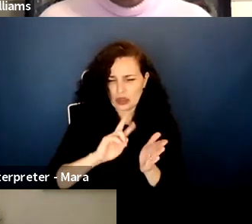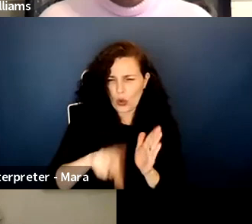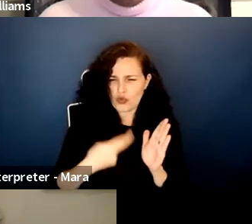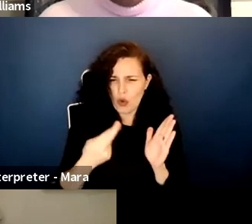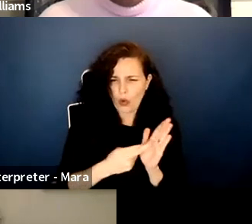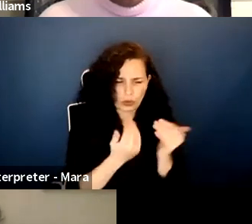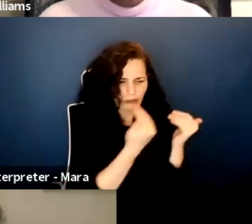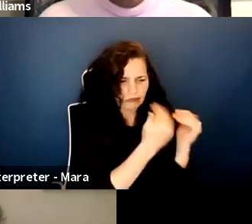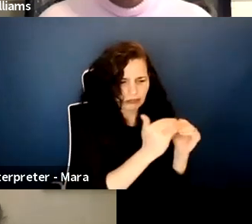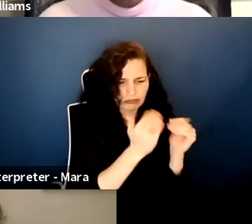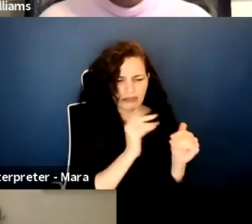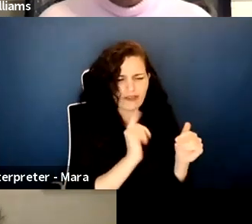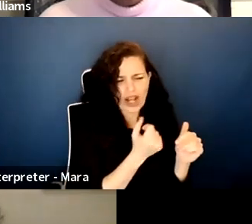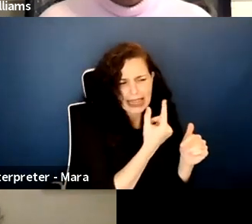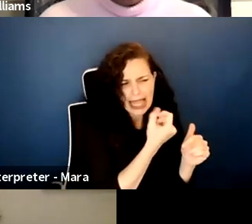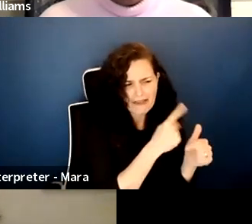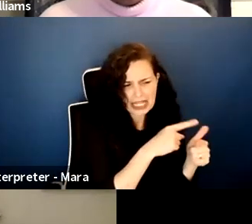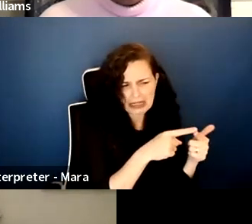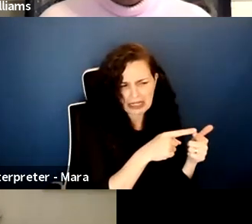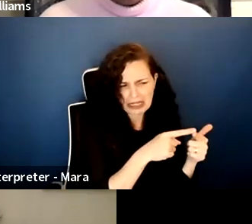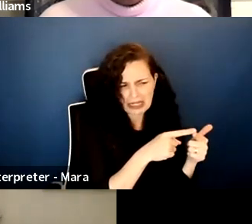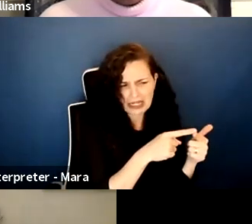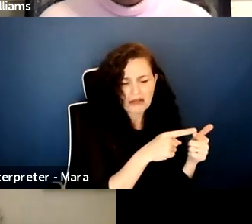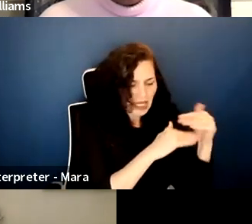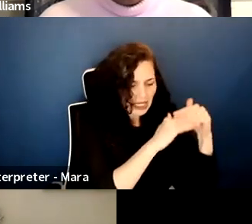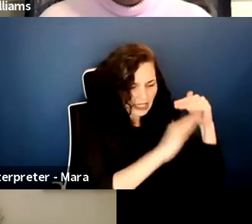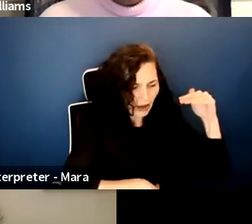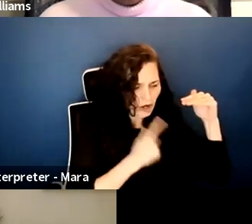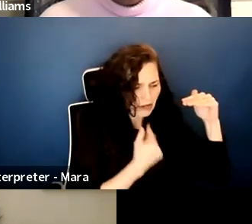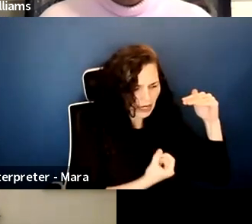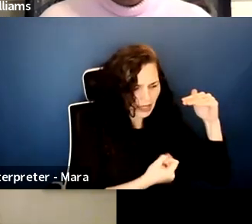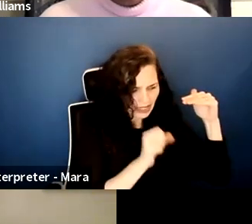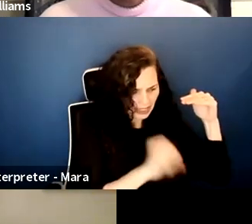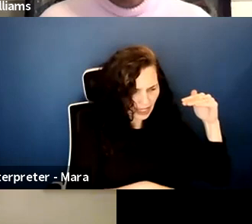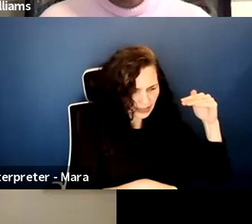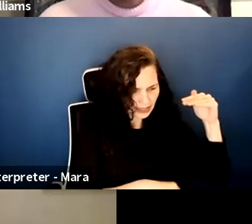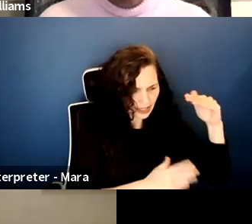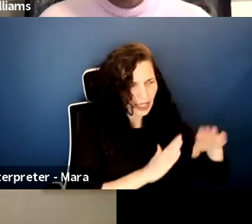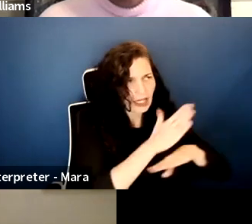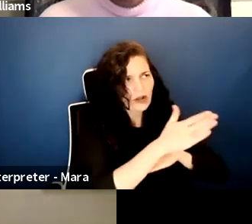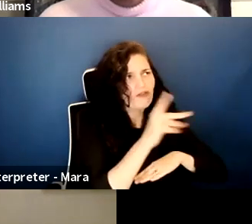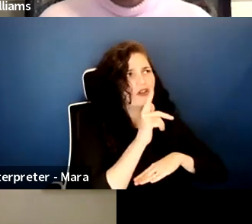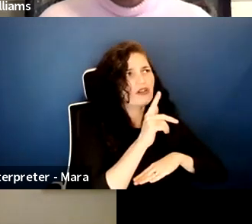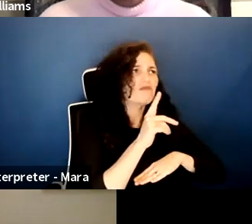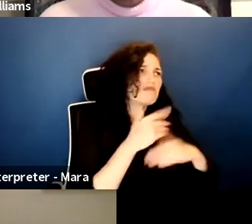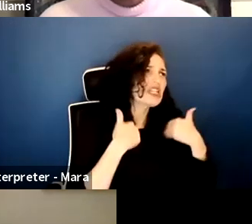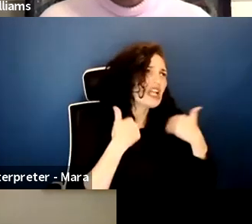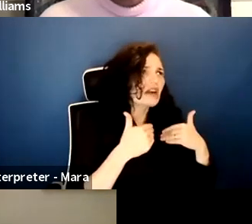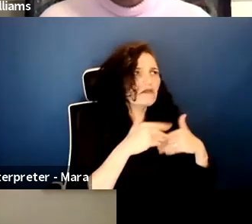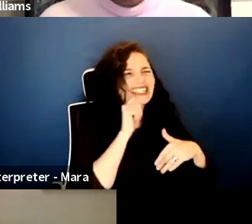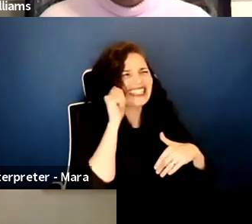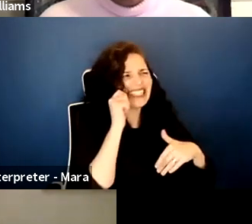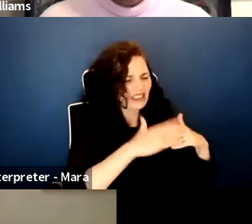written for an 11-year-old. I would see roles written for younger kids. I would see roles written for young teens or older teens, but it felt